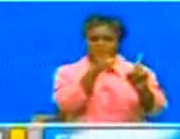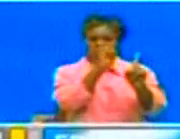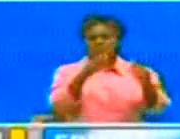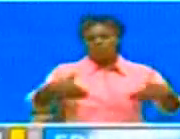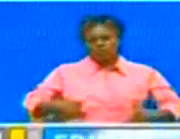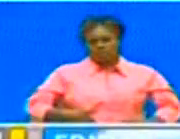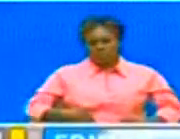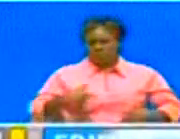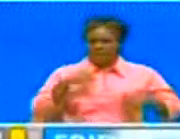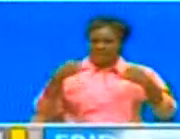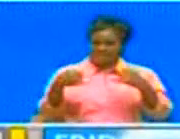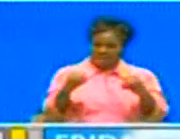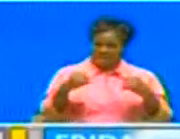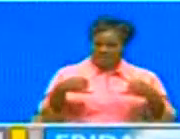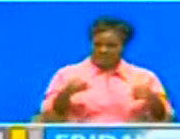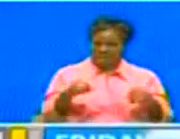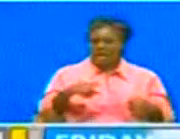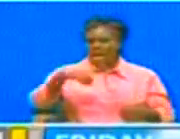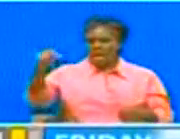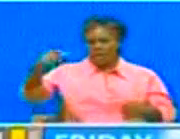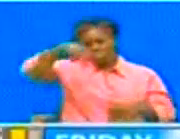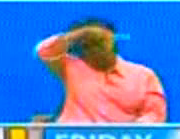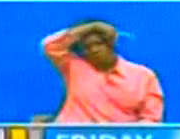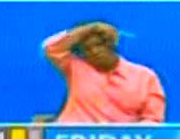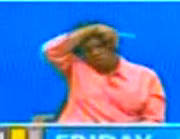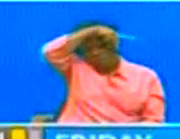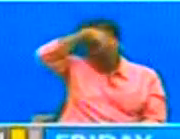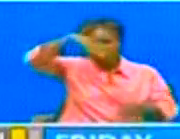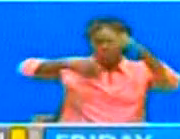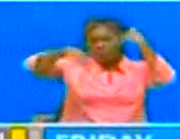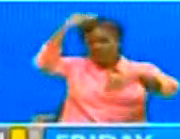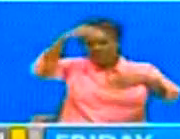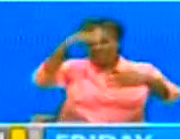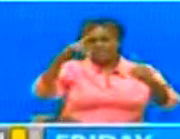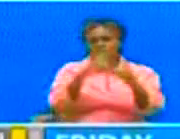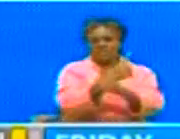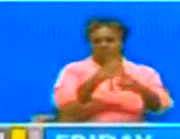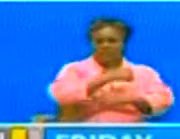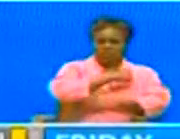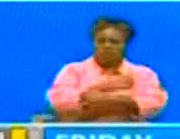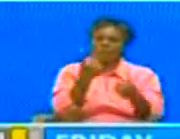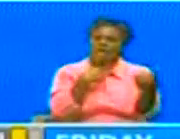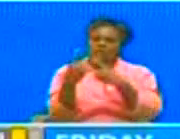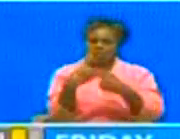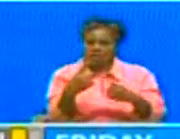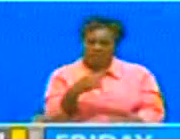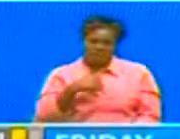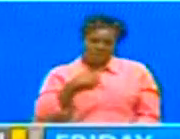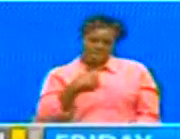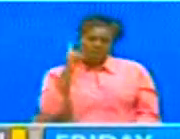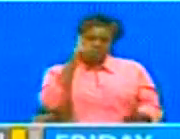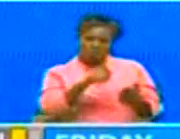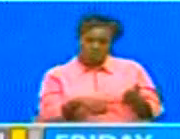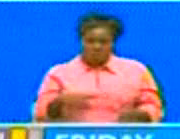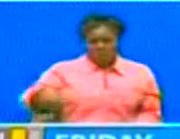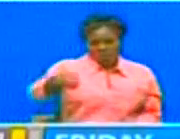is what I try to do. I go around universities, I go around many schools, talking to them. I feel